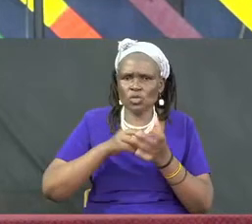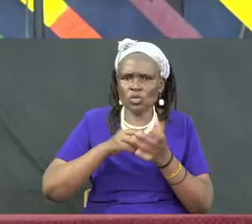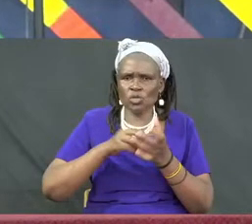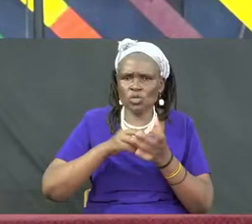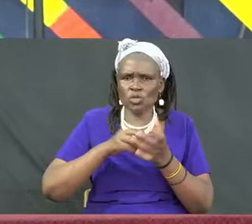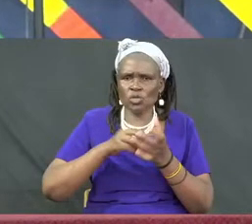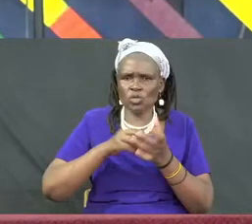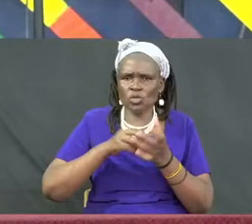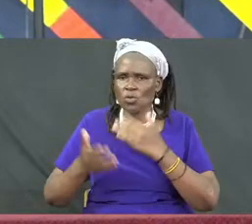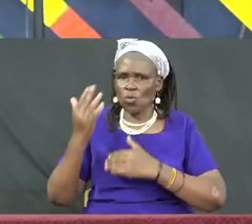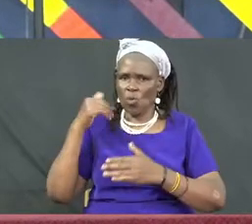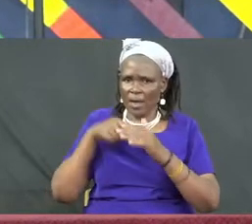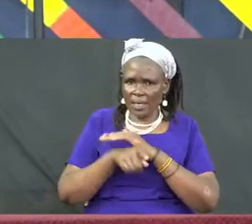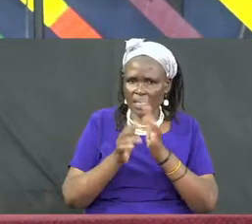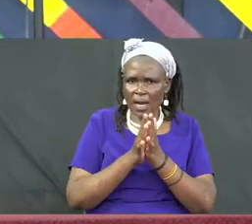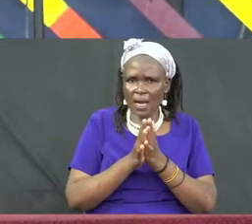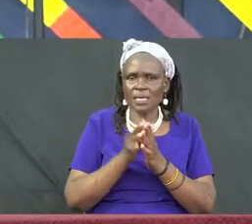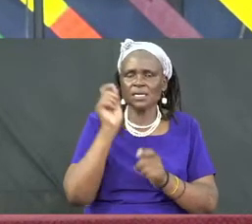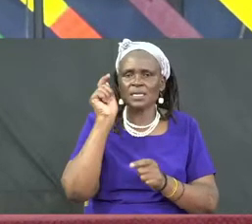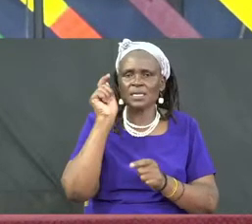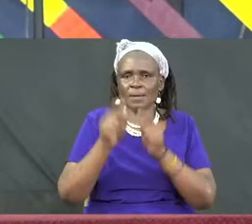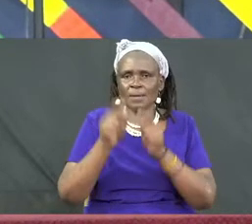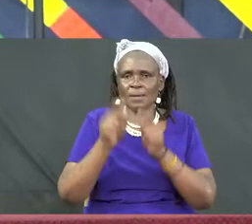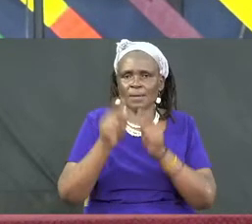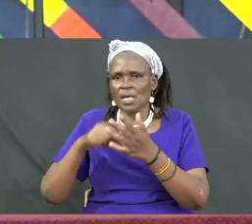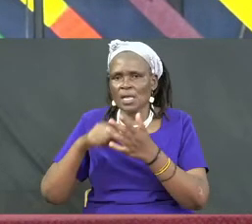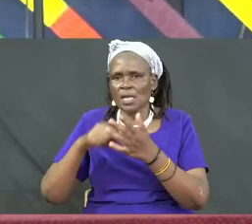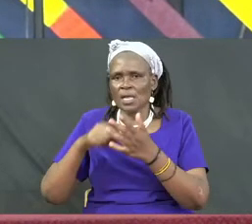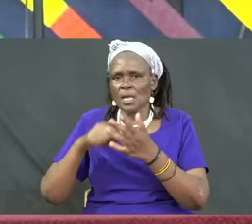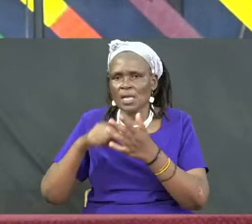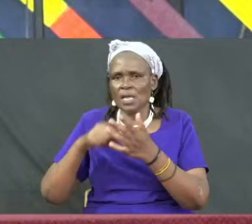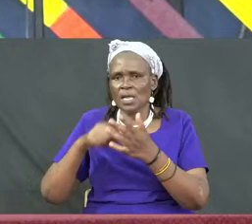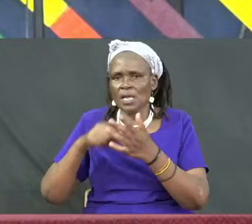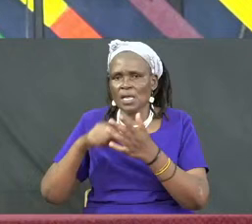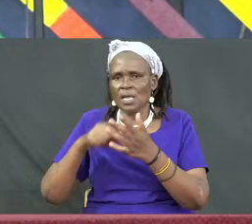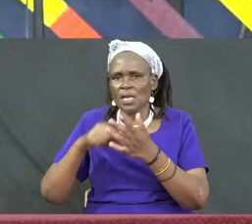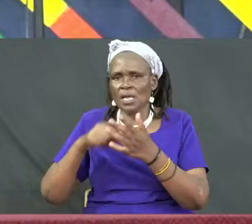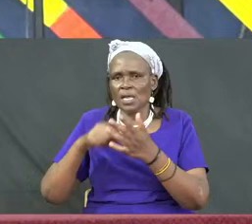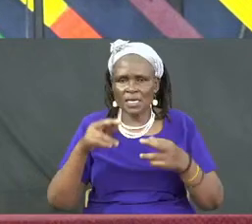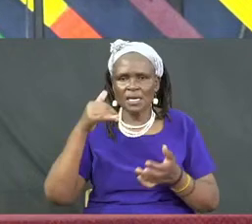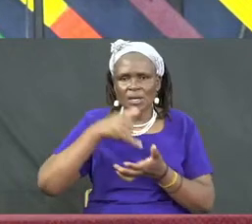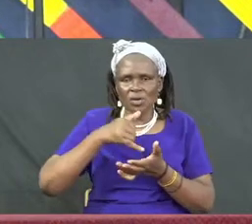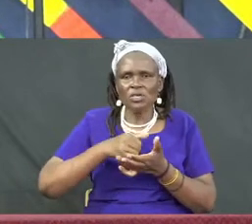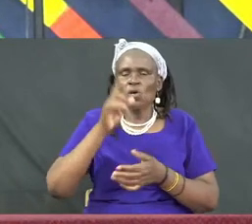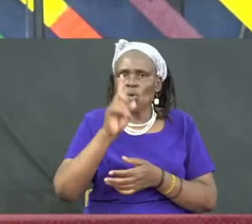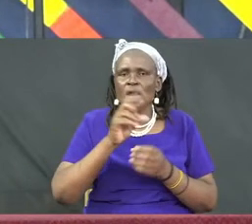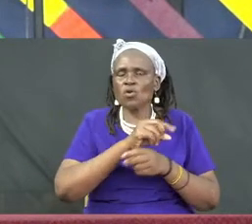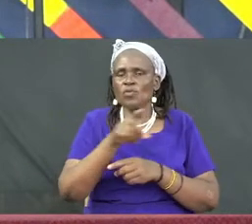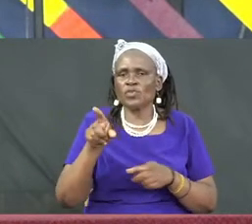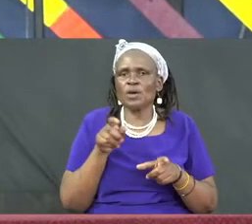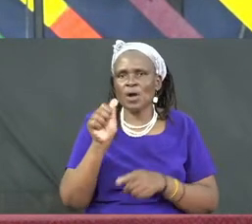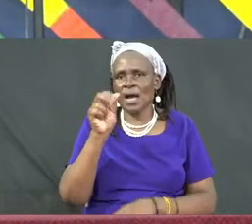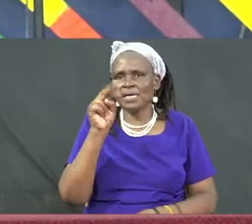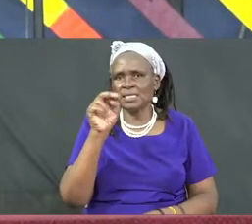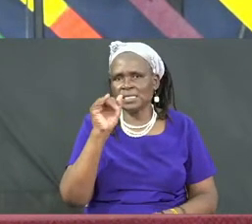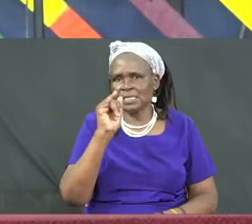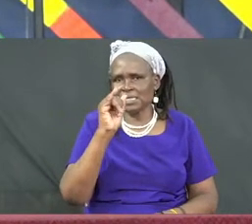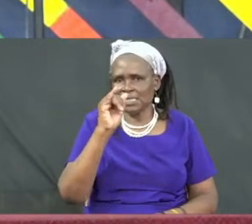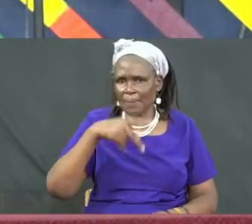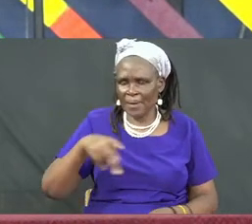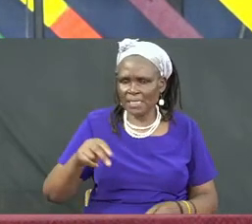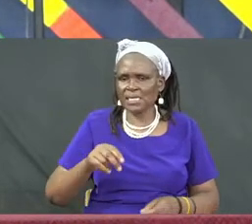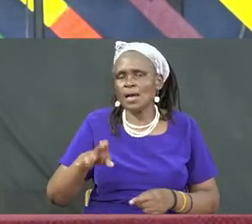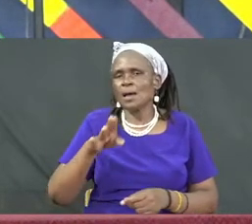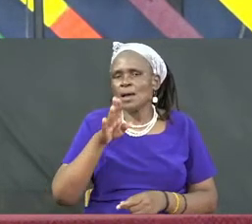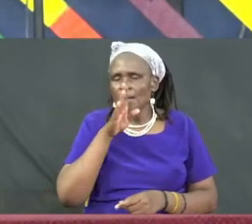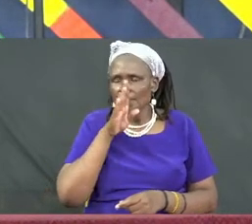in, and the persecution that they suffered as a result, including one of them, Antipas, that the passage mentions, being